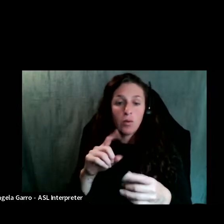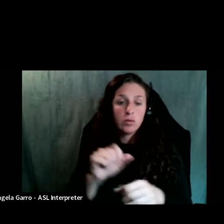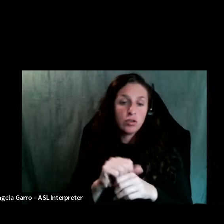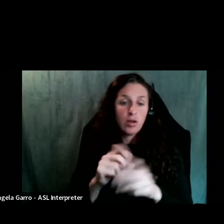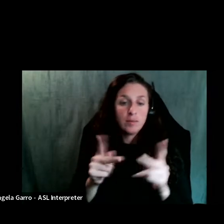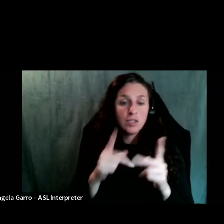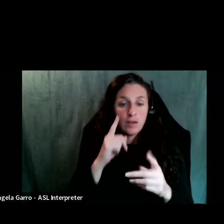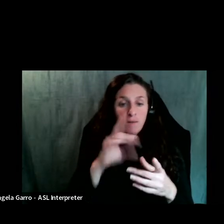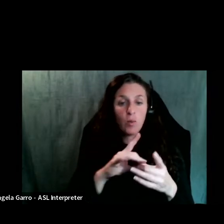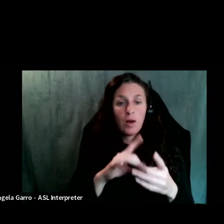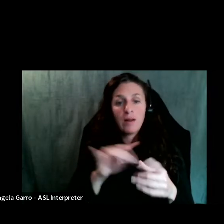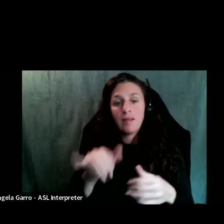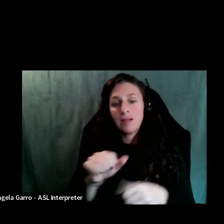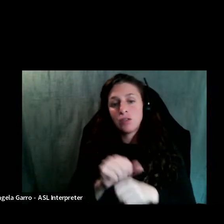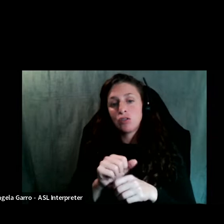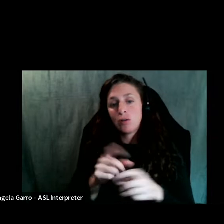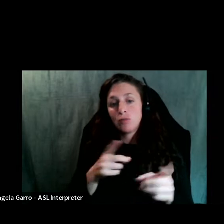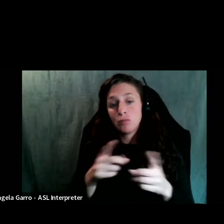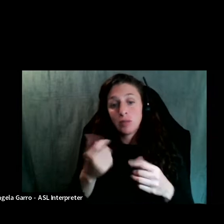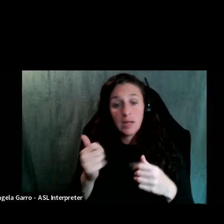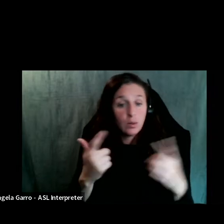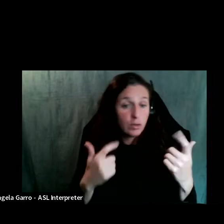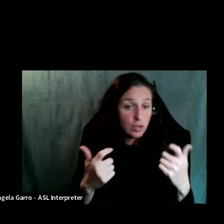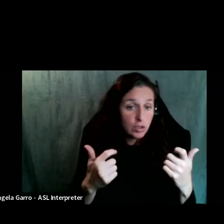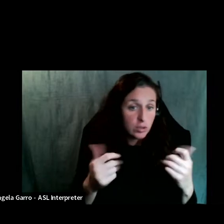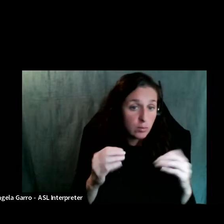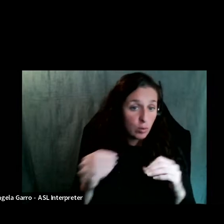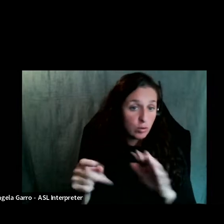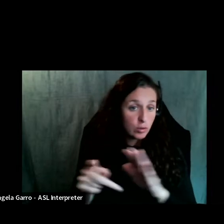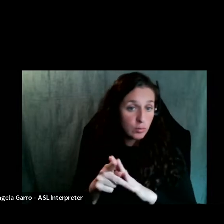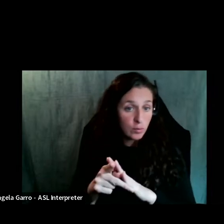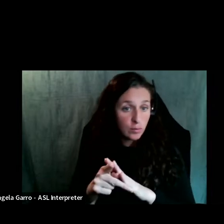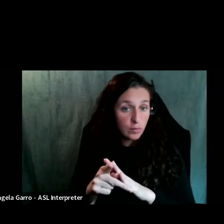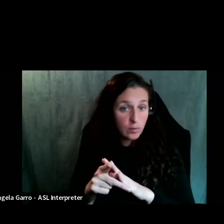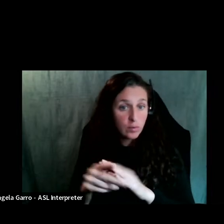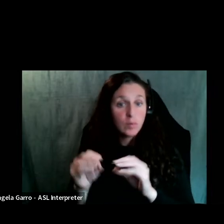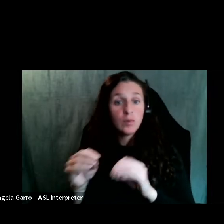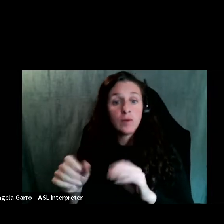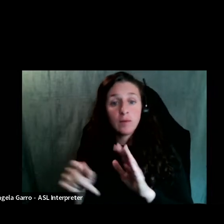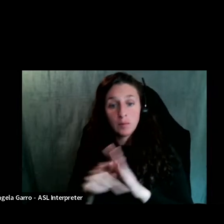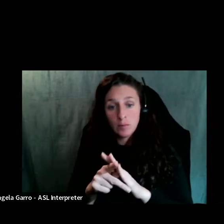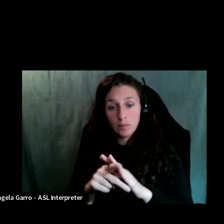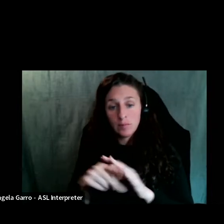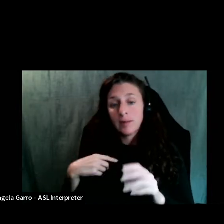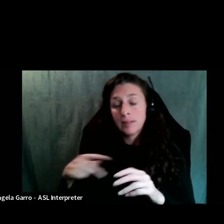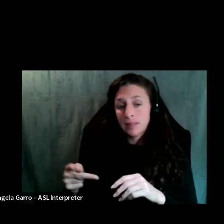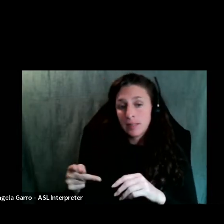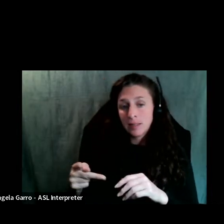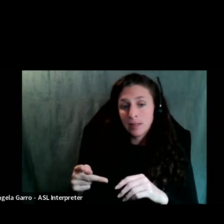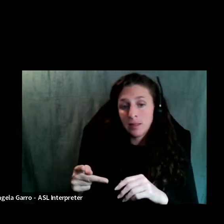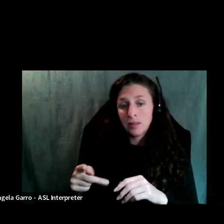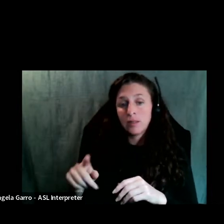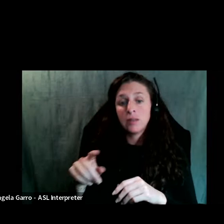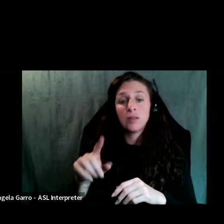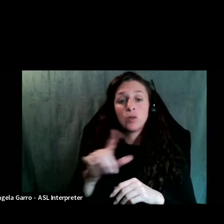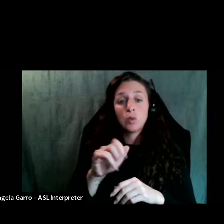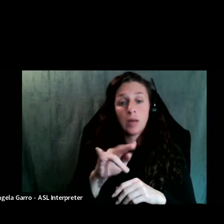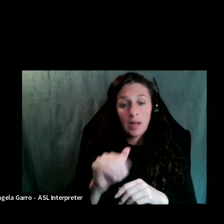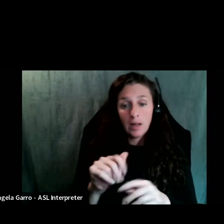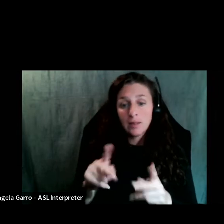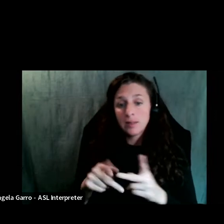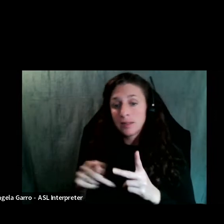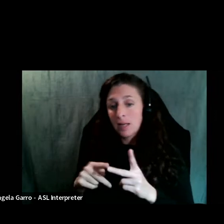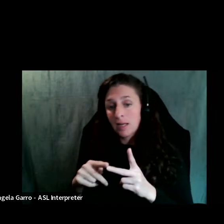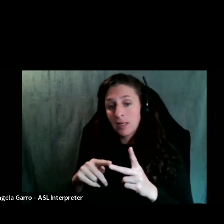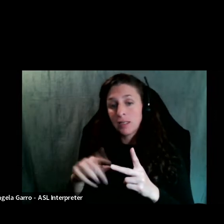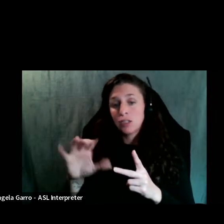any questions? Motion for approval? I move for approval. I'll second that. Okay, motion made by Trustee Andrade Zuniga, seconded